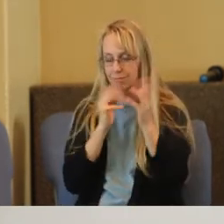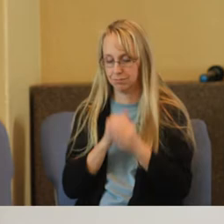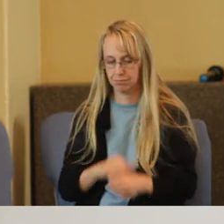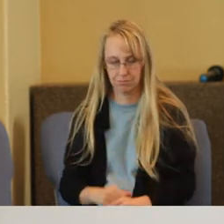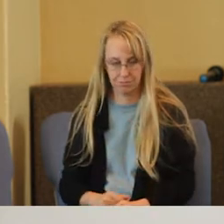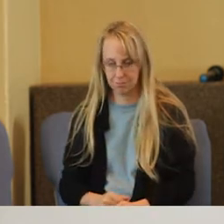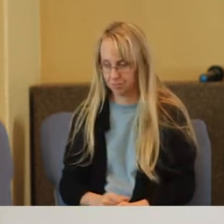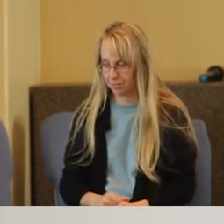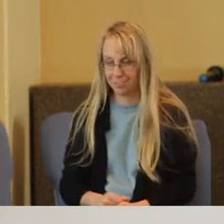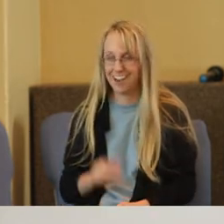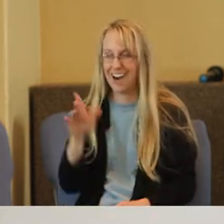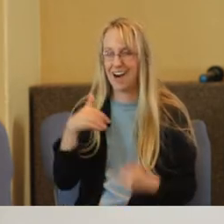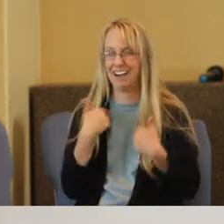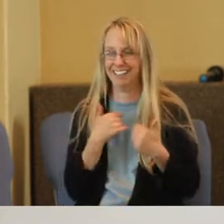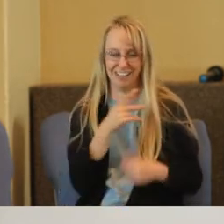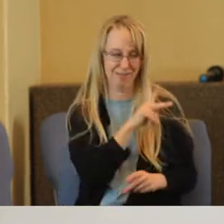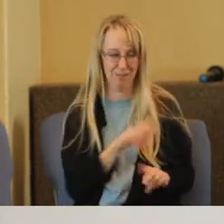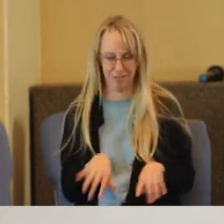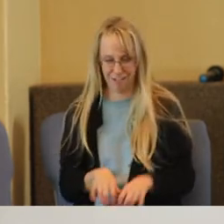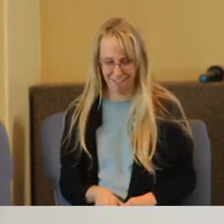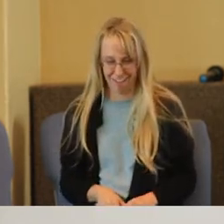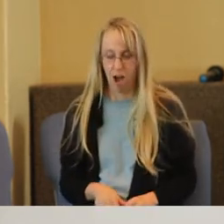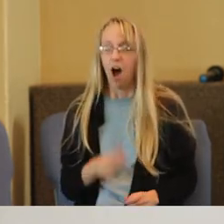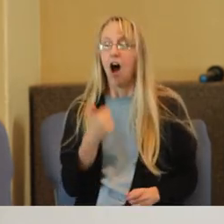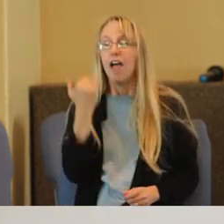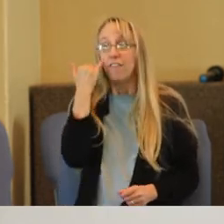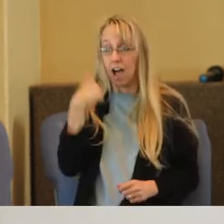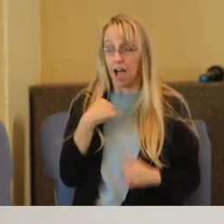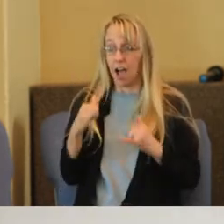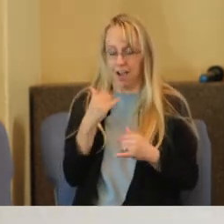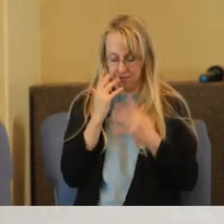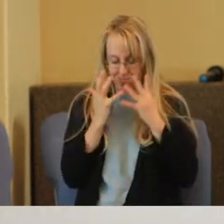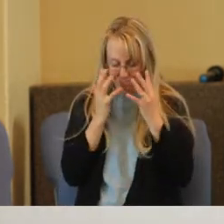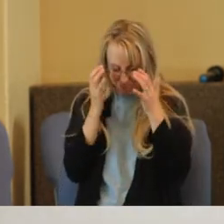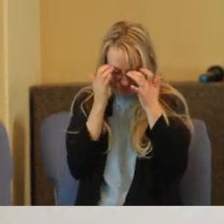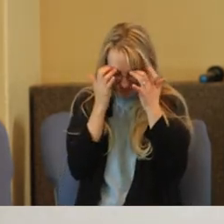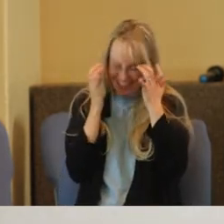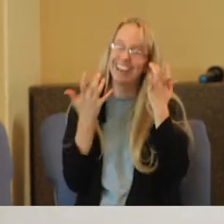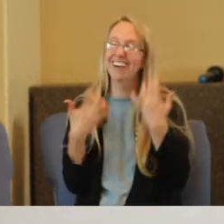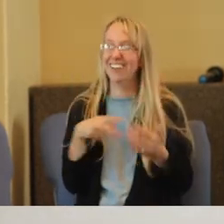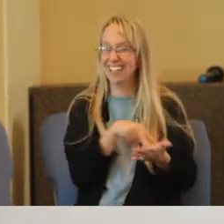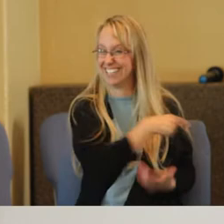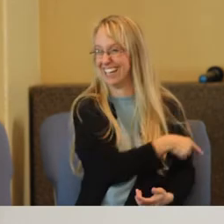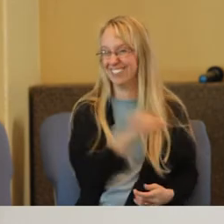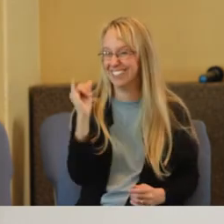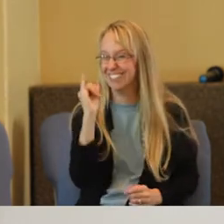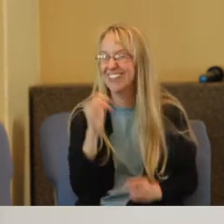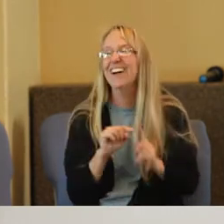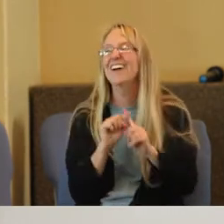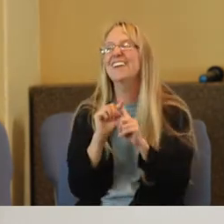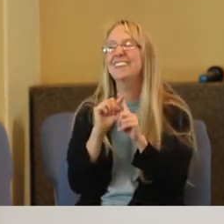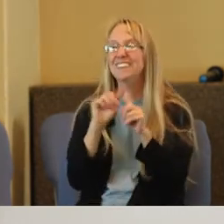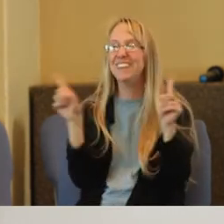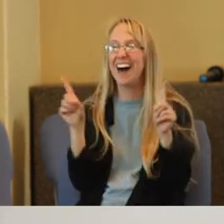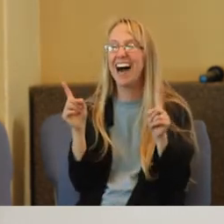like our young folks that were up here singing. If I was up here, I'd probably been embarrassed too, okay? But